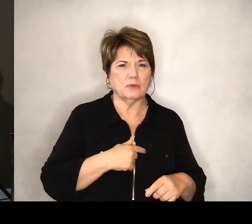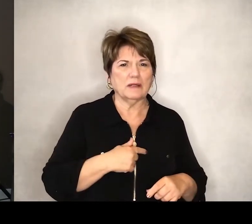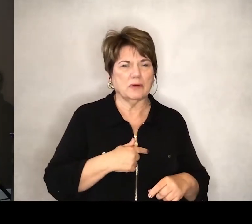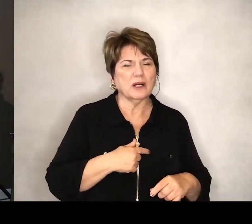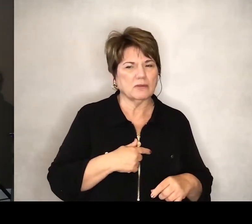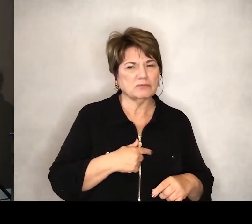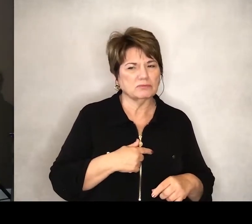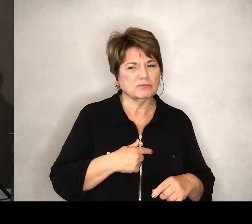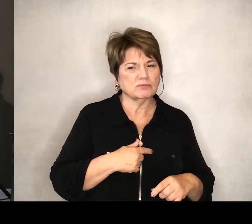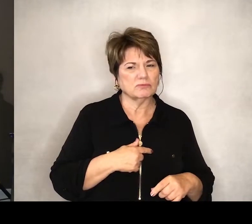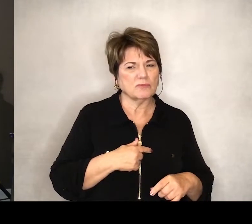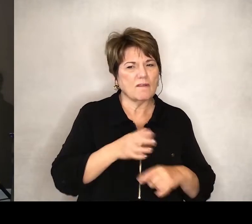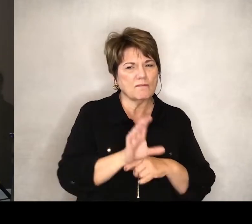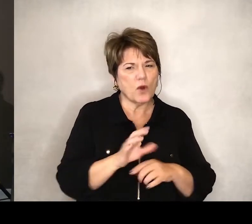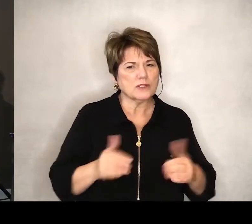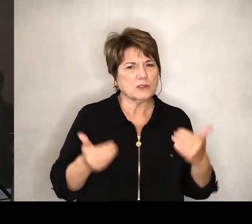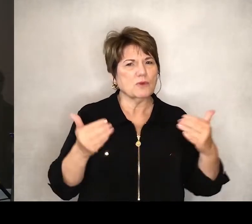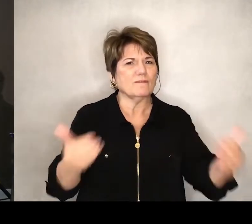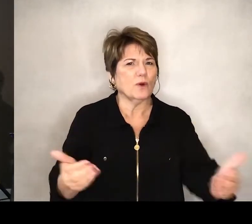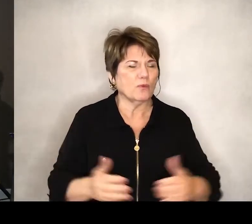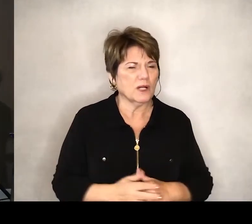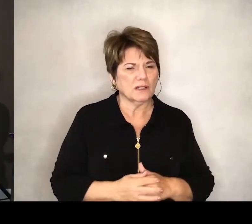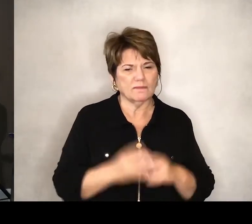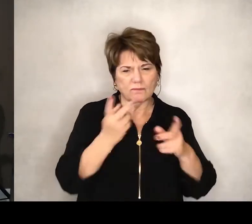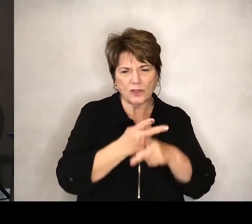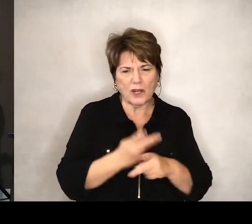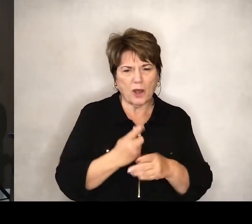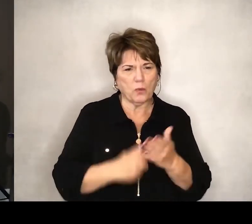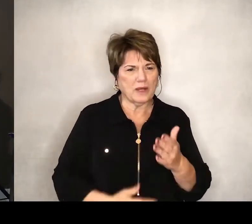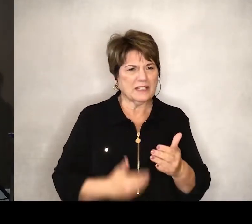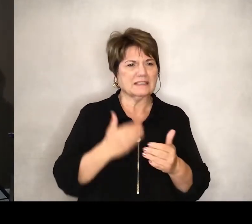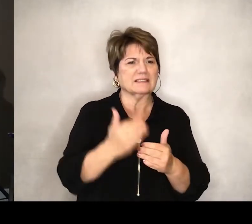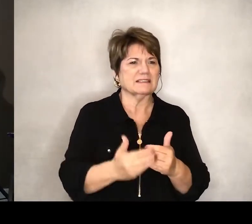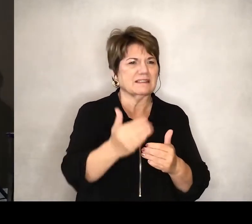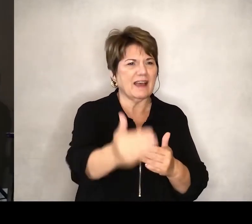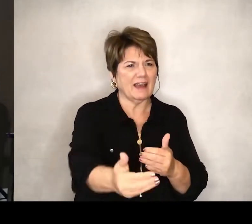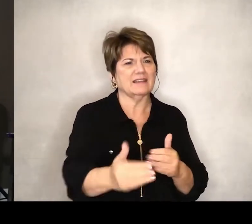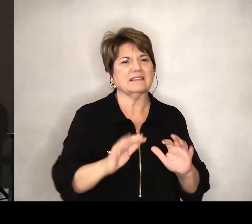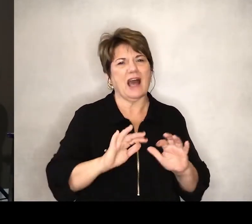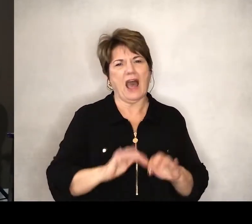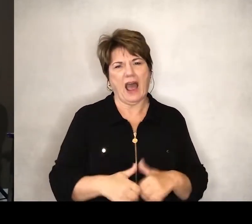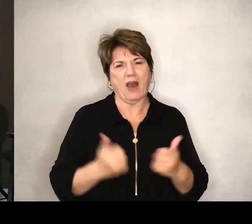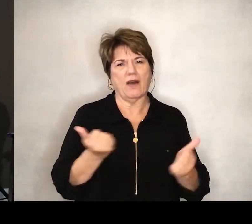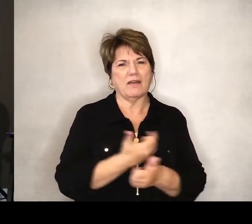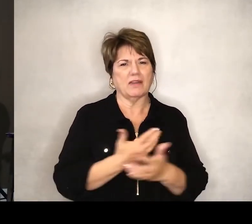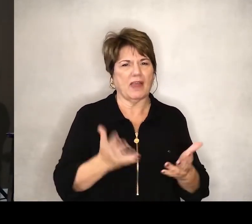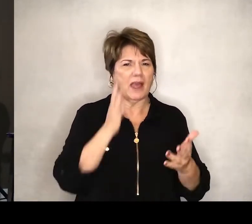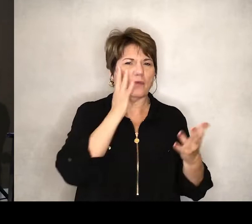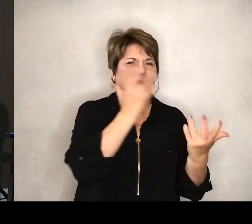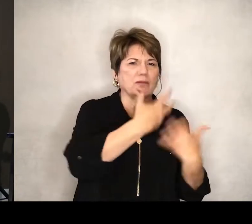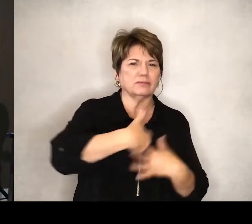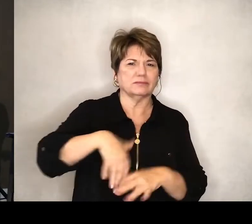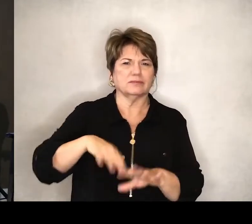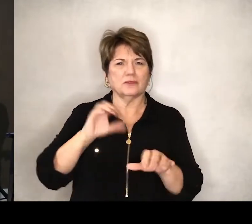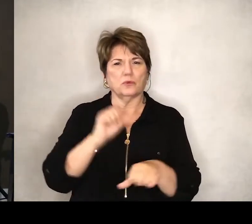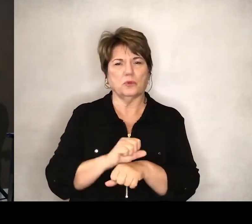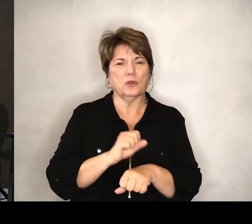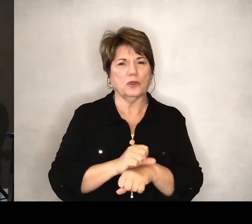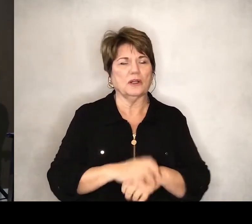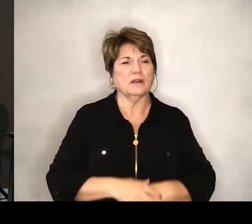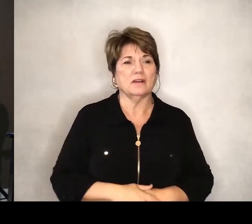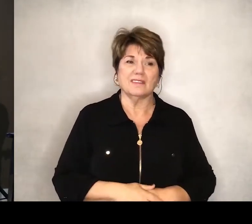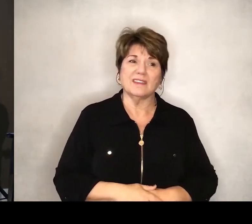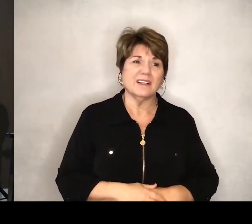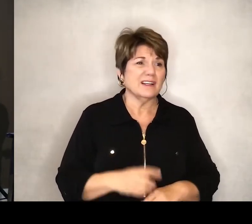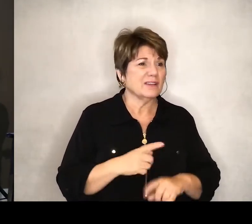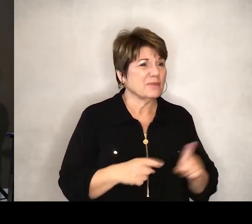forward, forced to kind of figure out what was going to be next, how this was all going to sort of play out. And so, really, out of the ashes